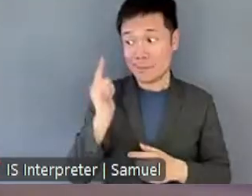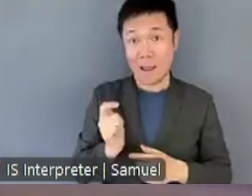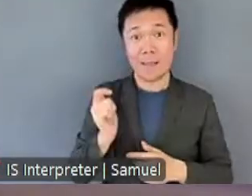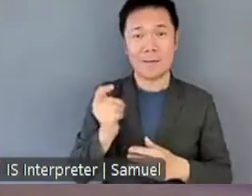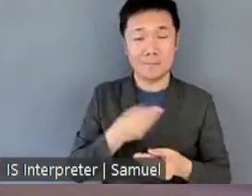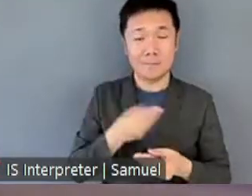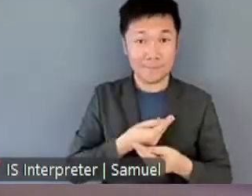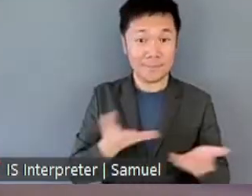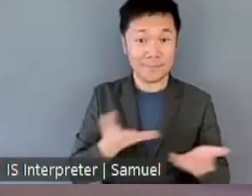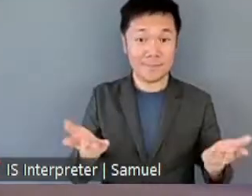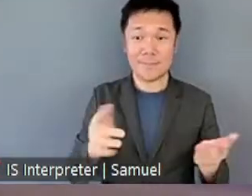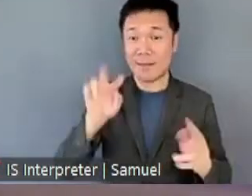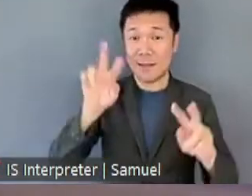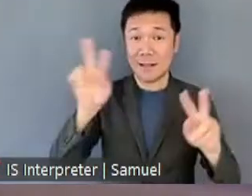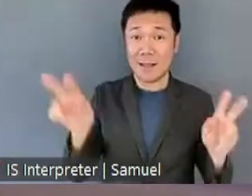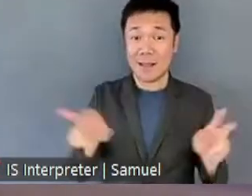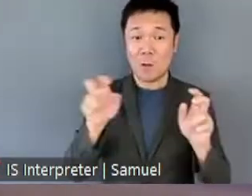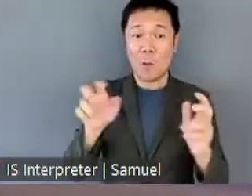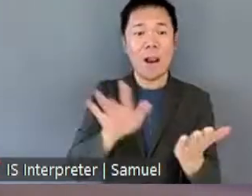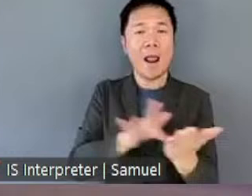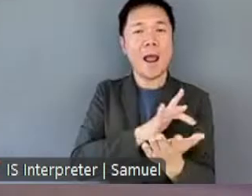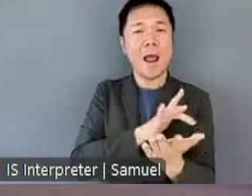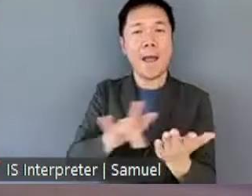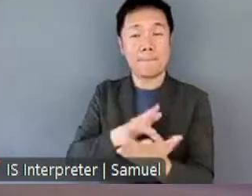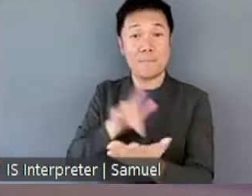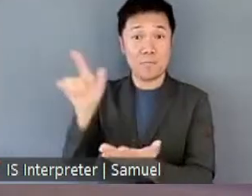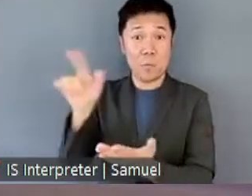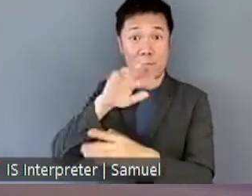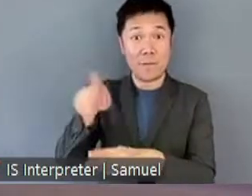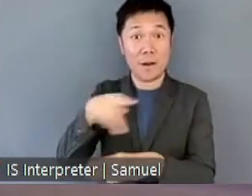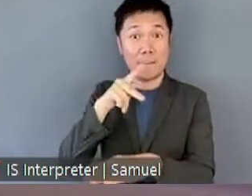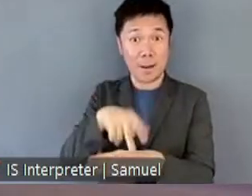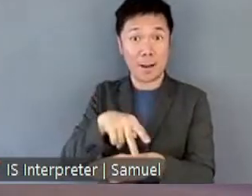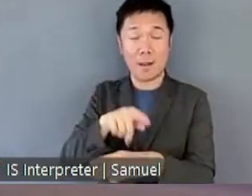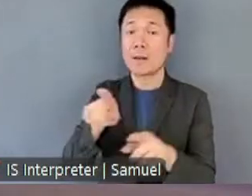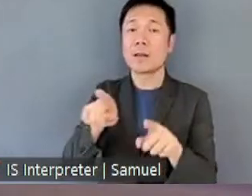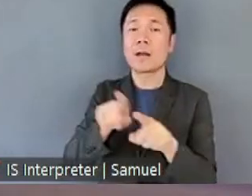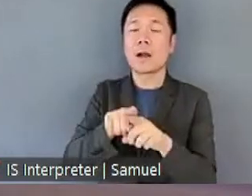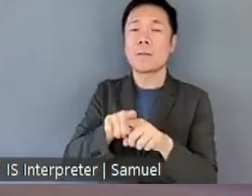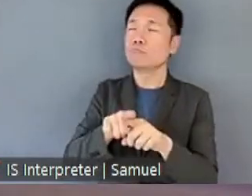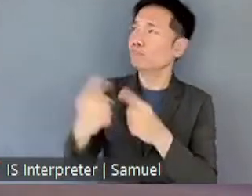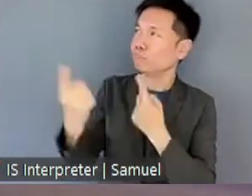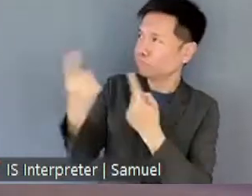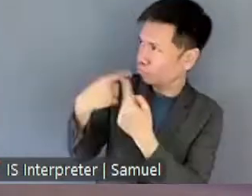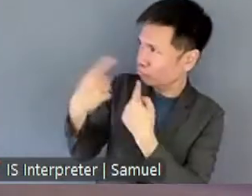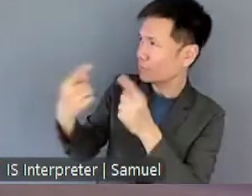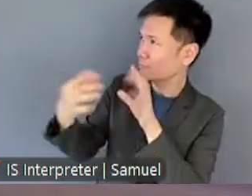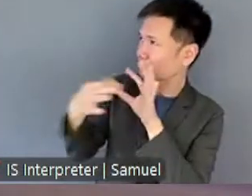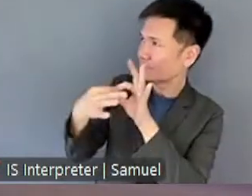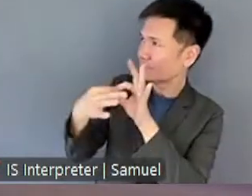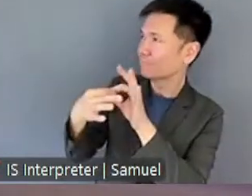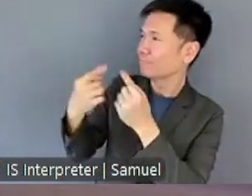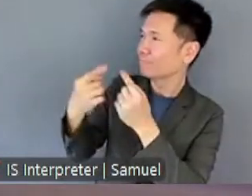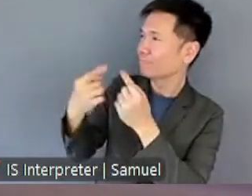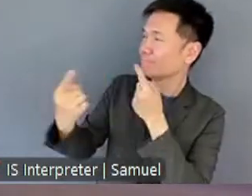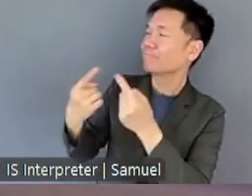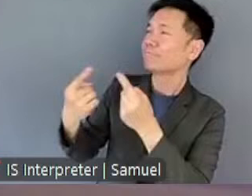first eGov super app also changed the way Filipinos transact with government services. In the